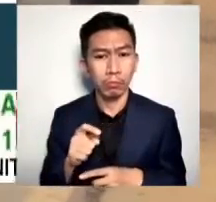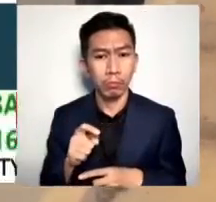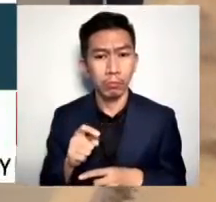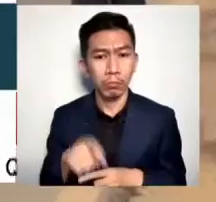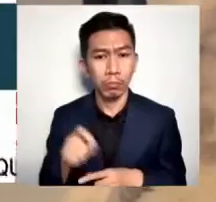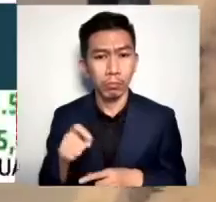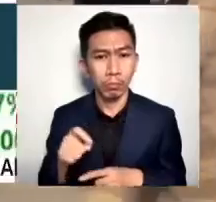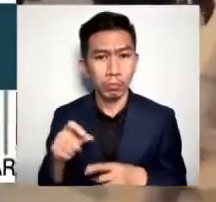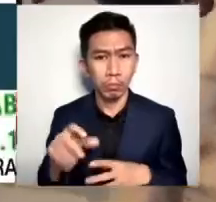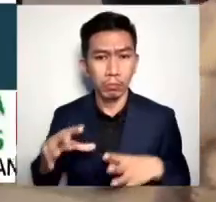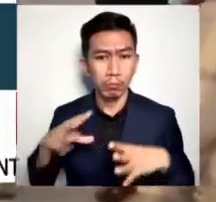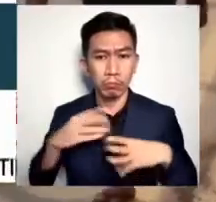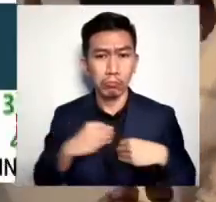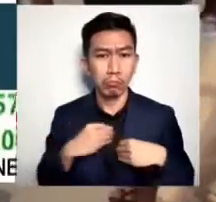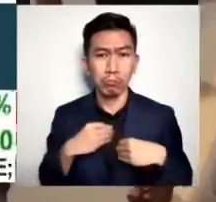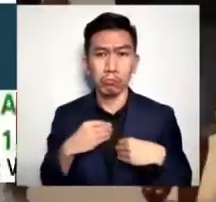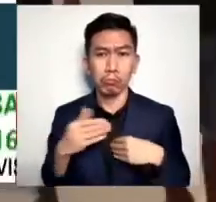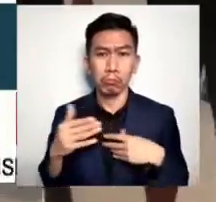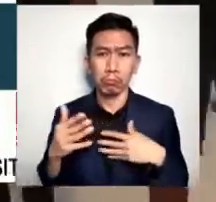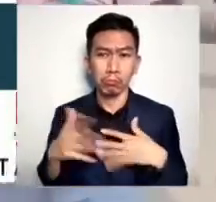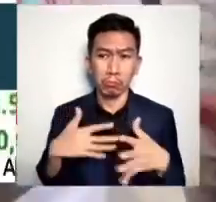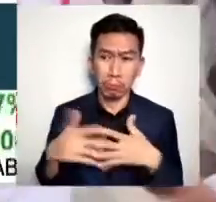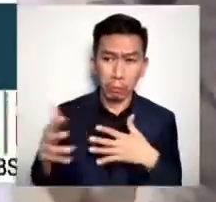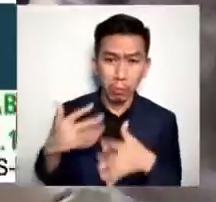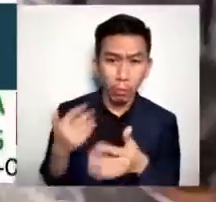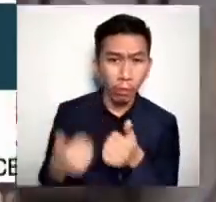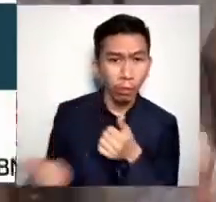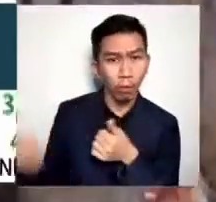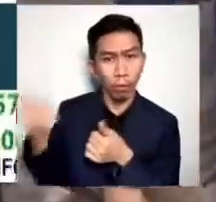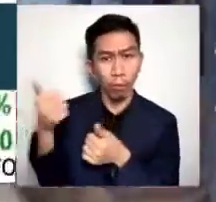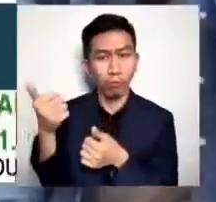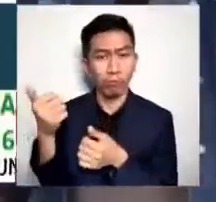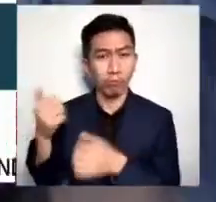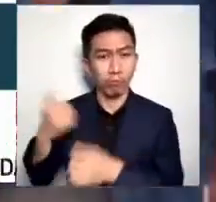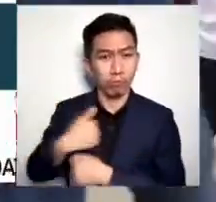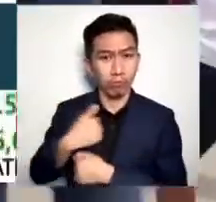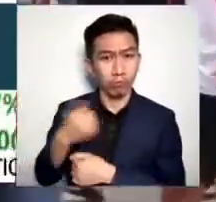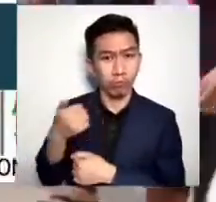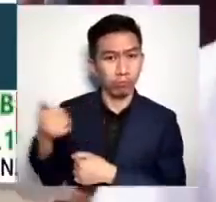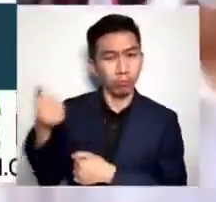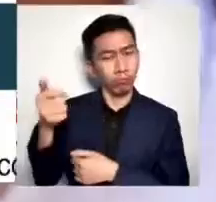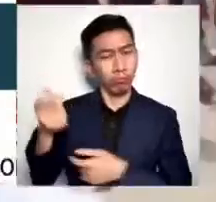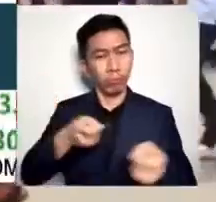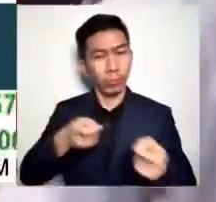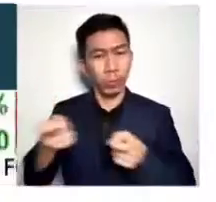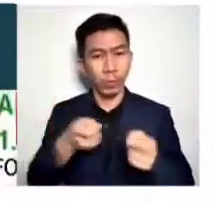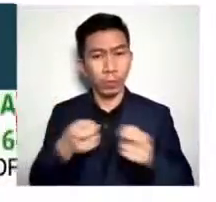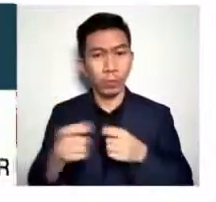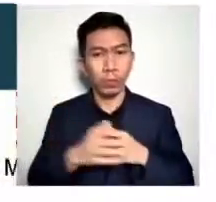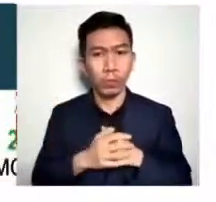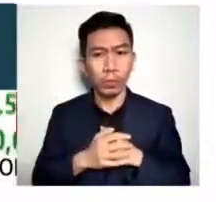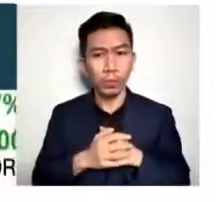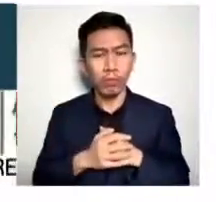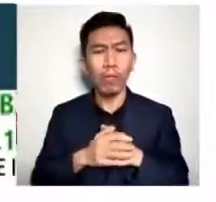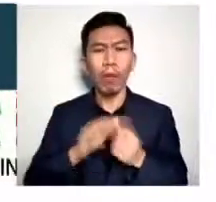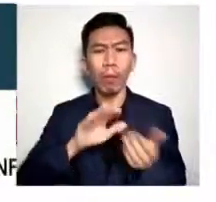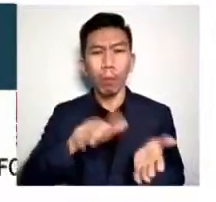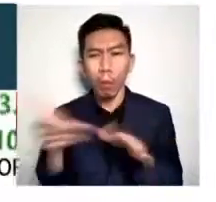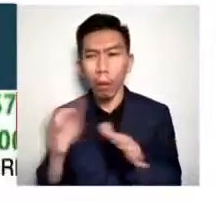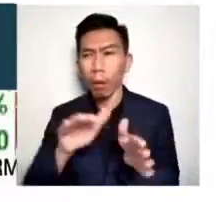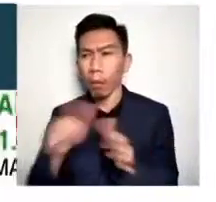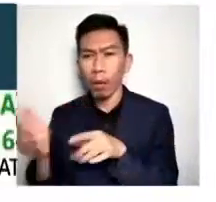a life under a military dictatorship. With the deaths that have happened, has that sort